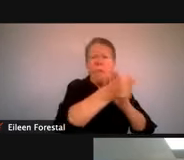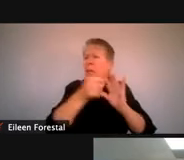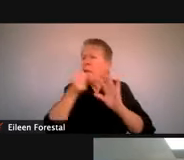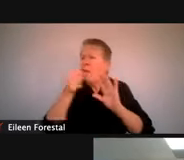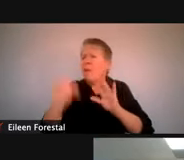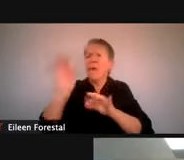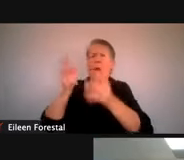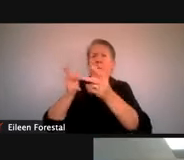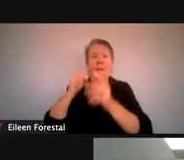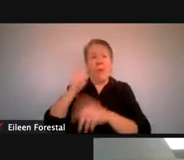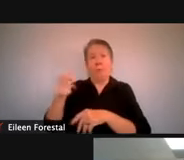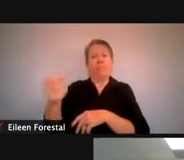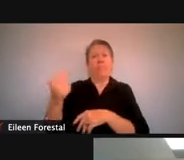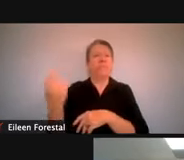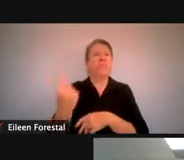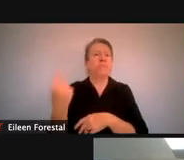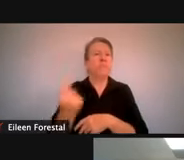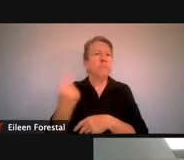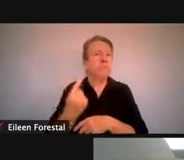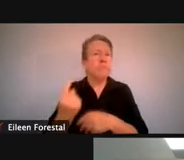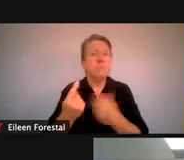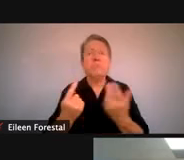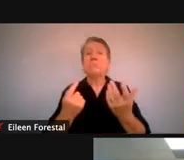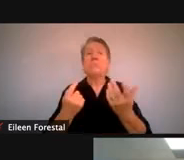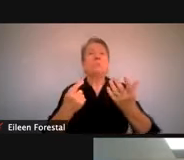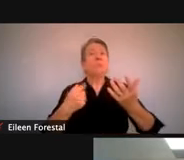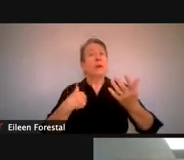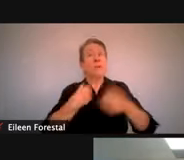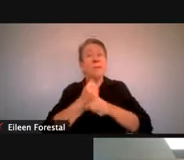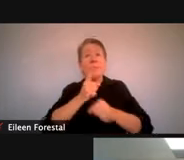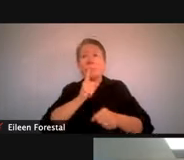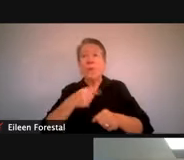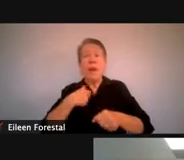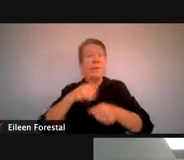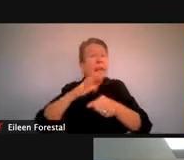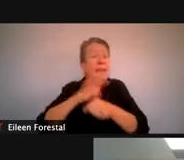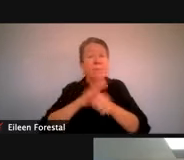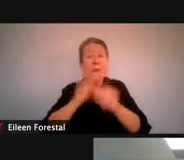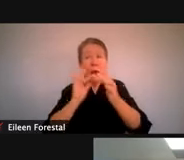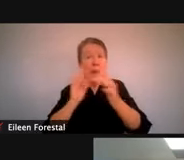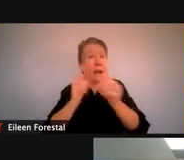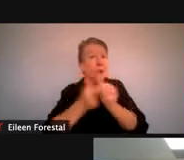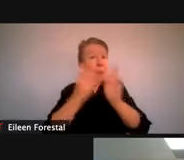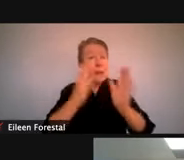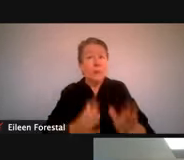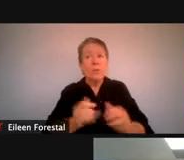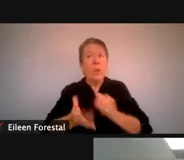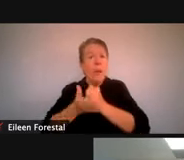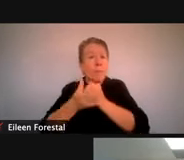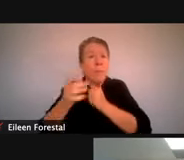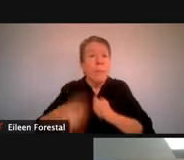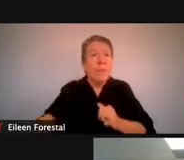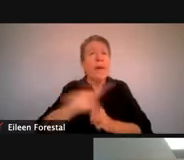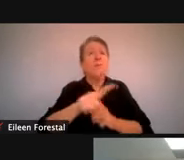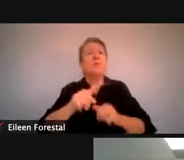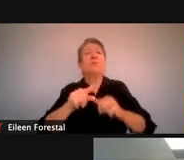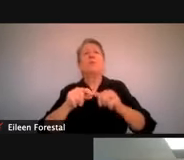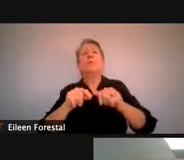departments on a daily basis and shifts existing staff to hotspots as they are